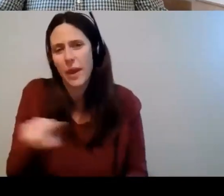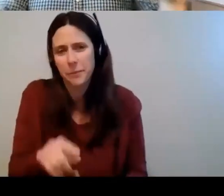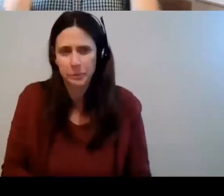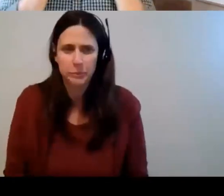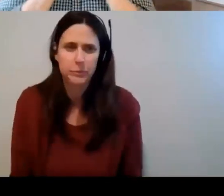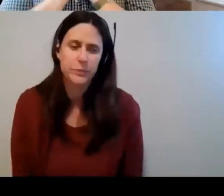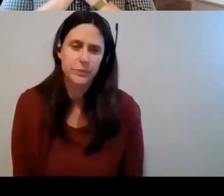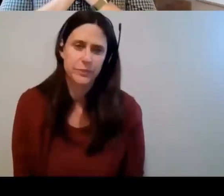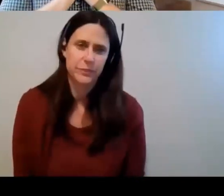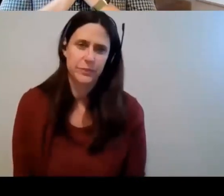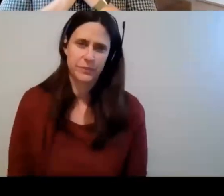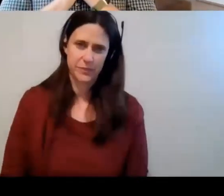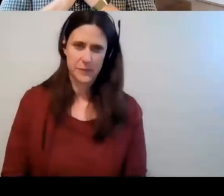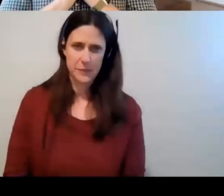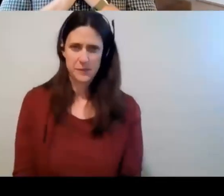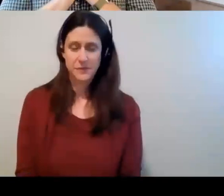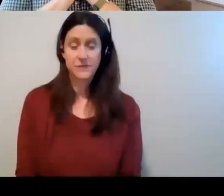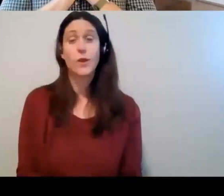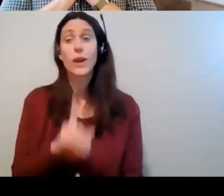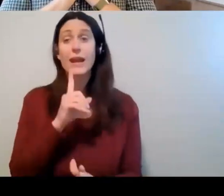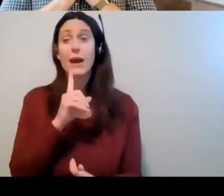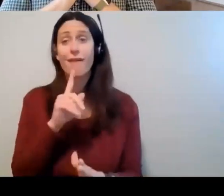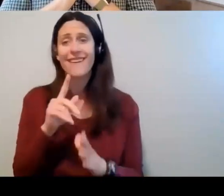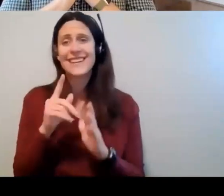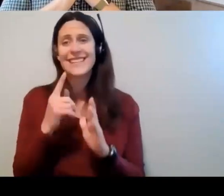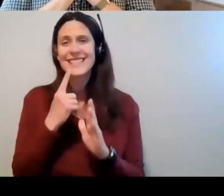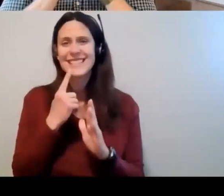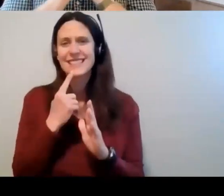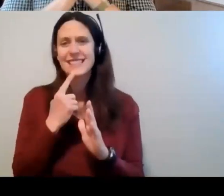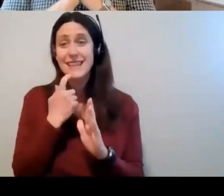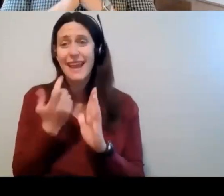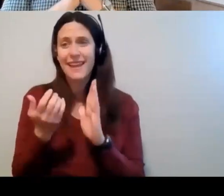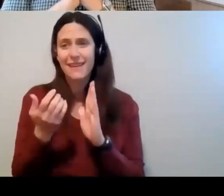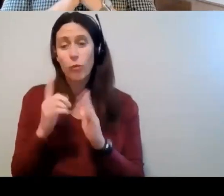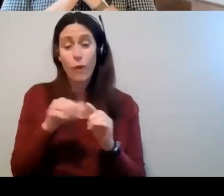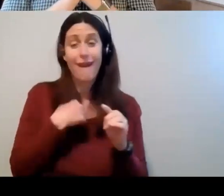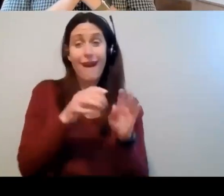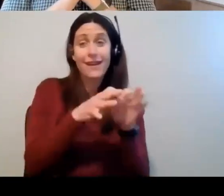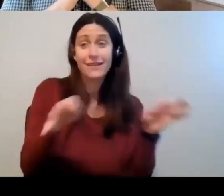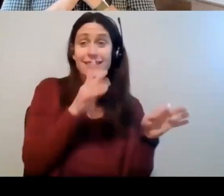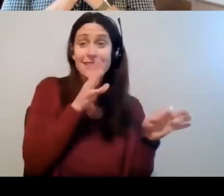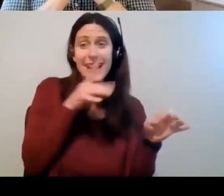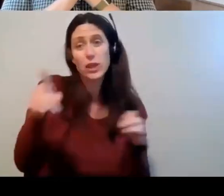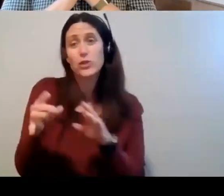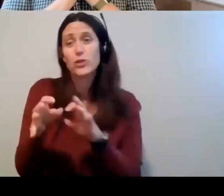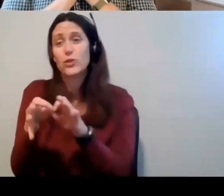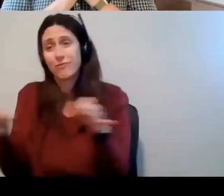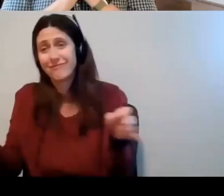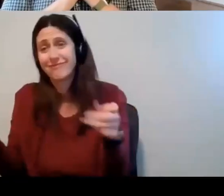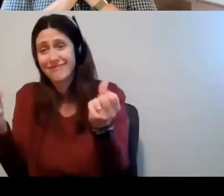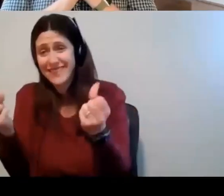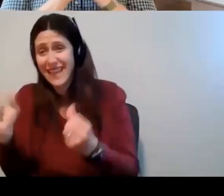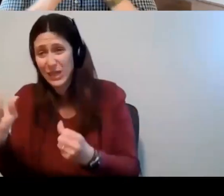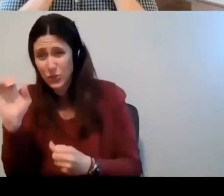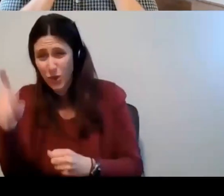Okay. I want you to repeat after me. I realize you might not have your camera on or you might not have your microphone on, and that's okay. But I want you to say this